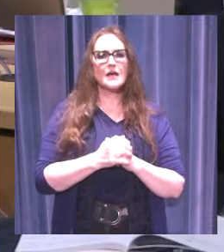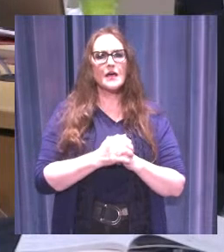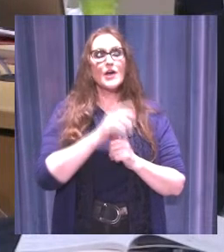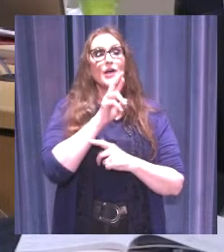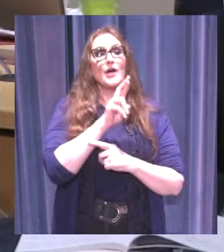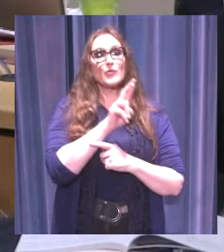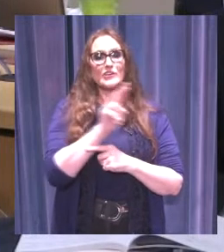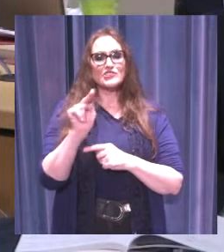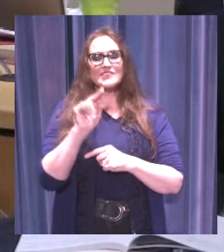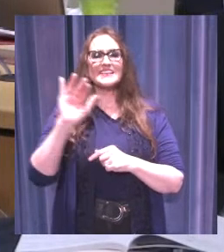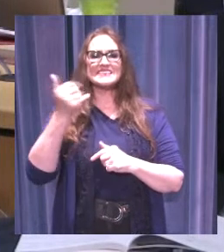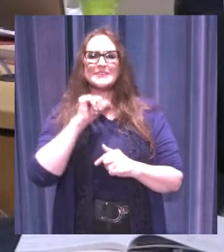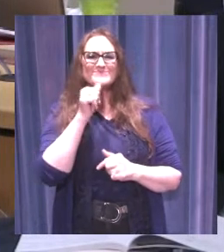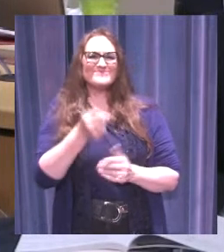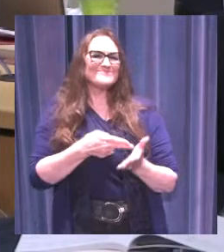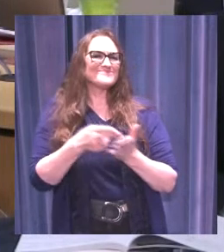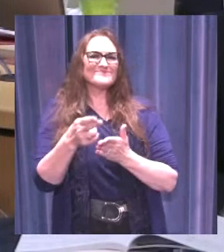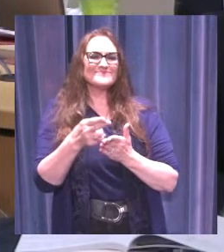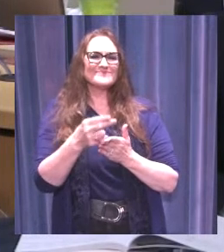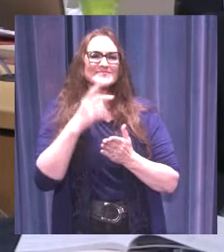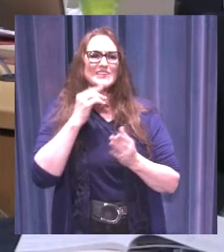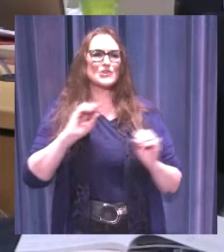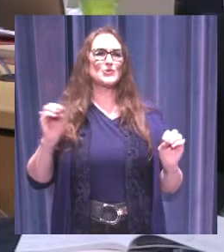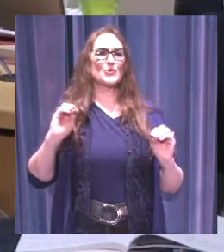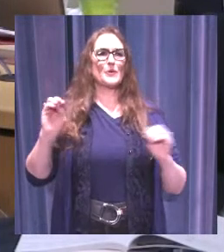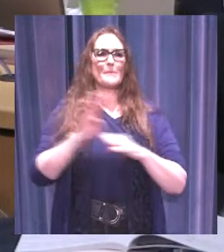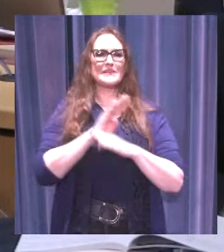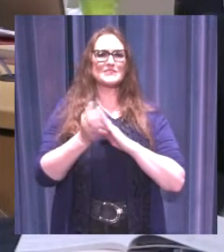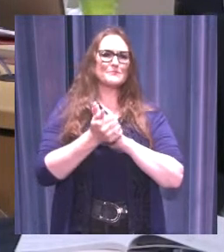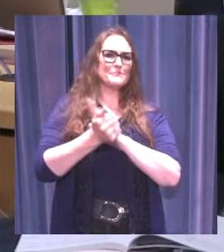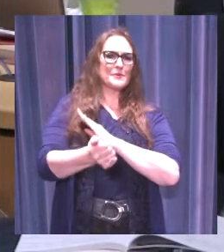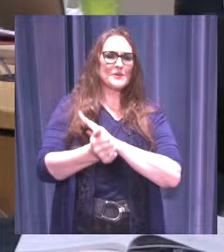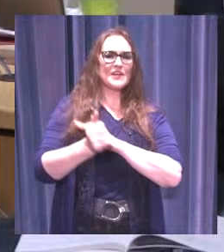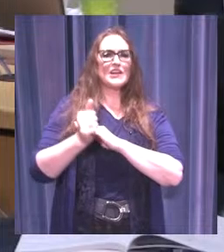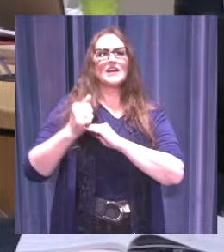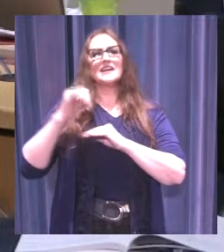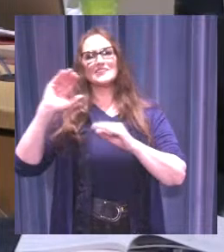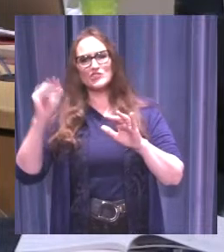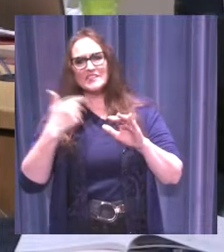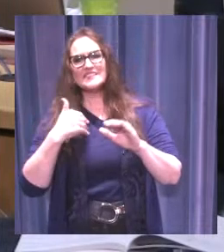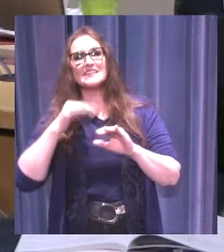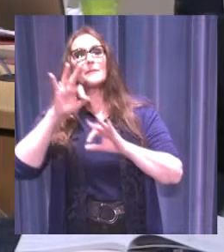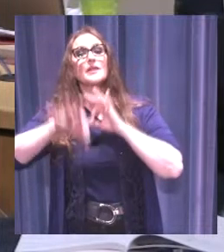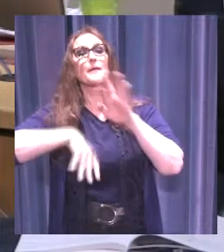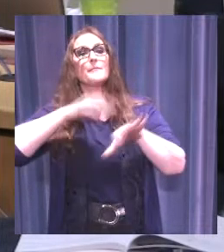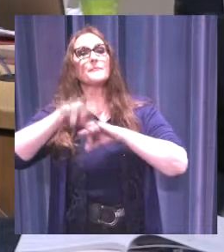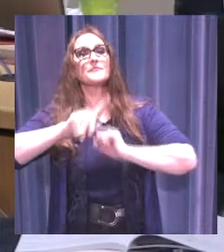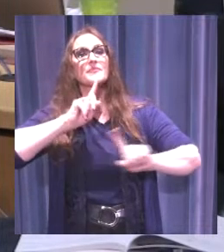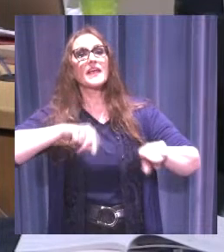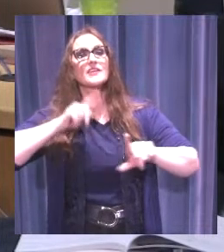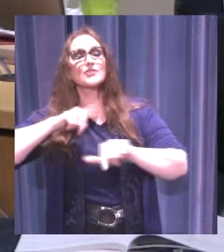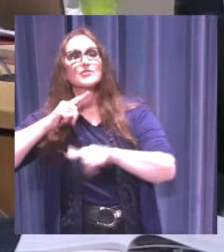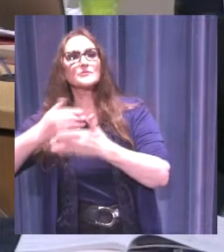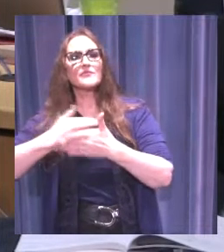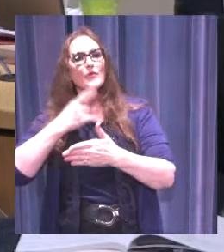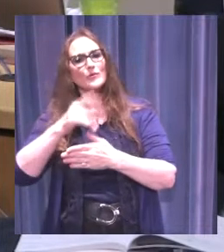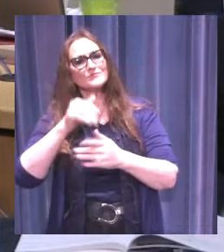came across as disingenuous, lacking business acumen, coached and rehearsed in her interview. You all fooled no